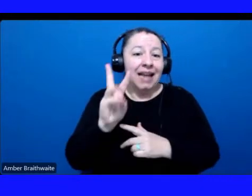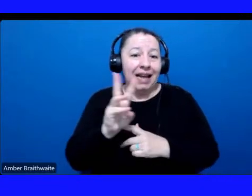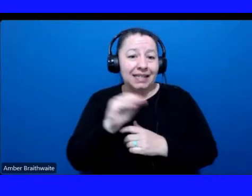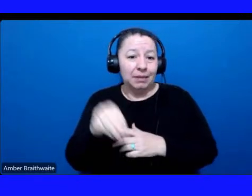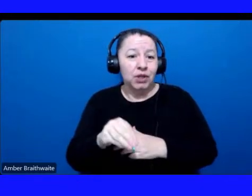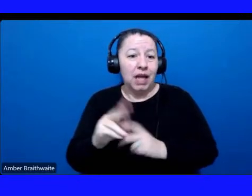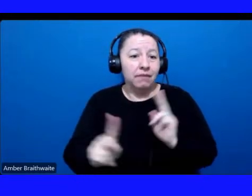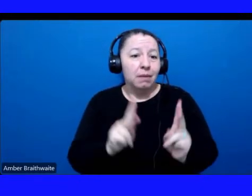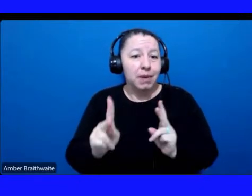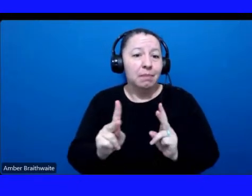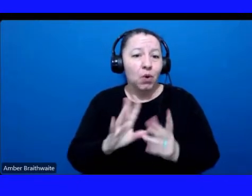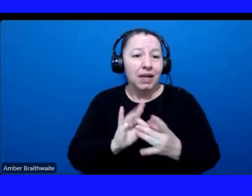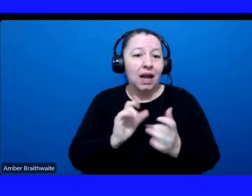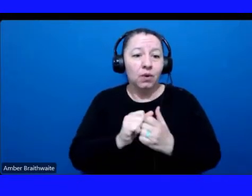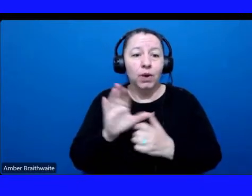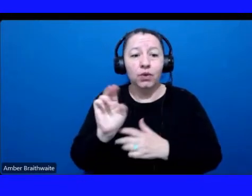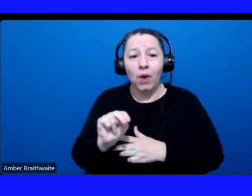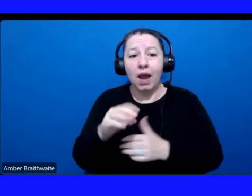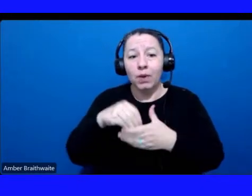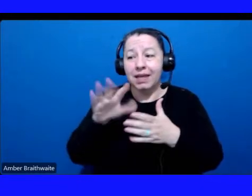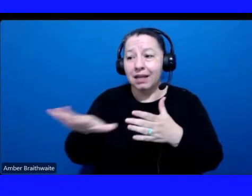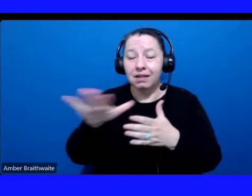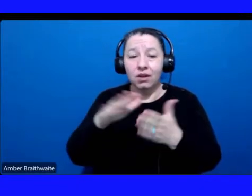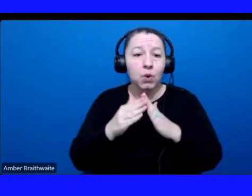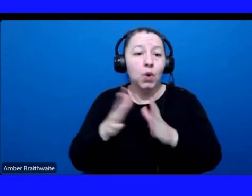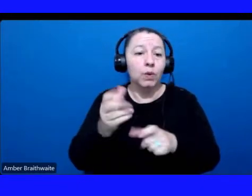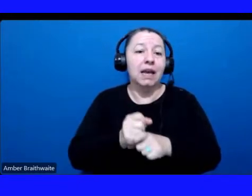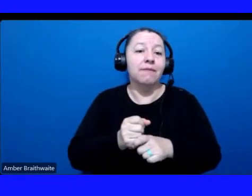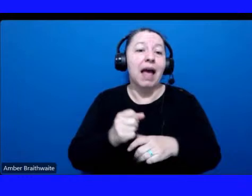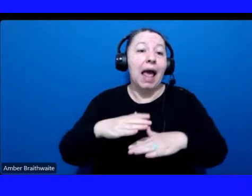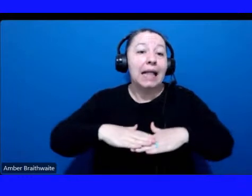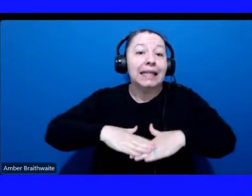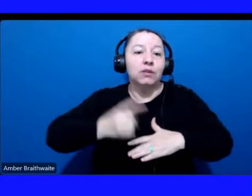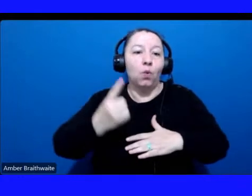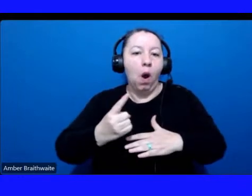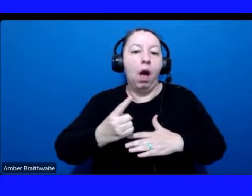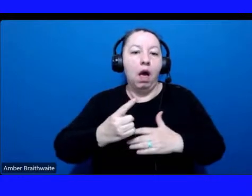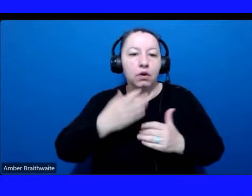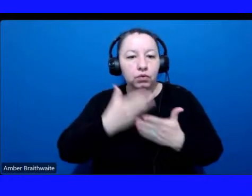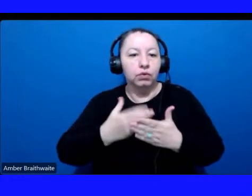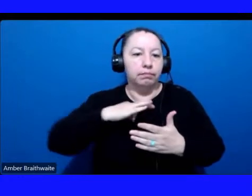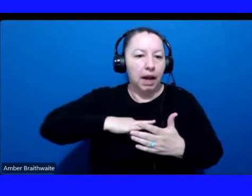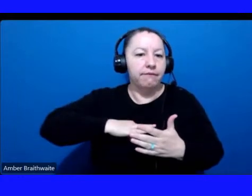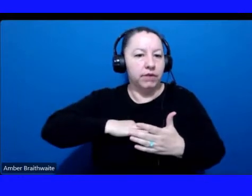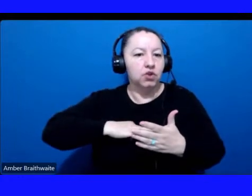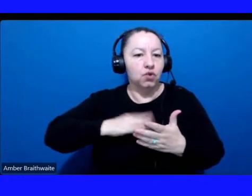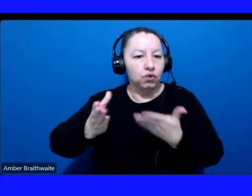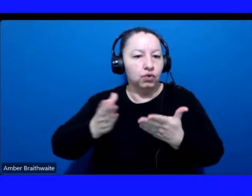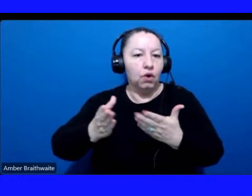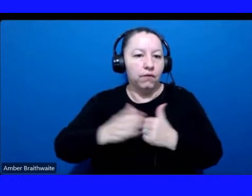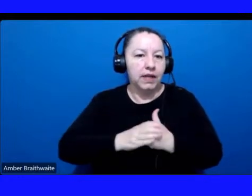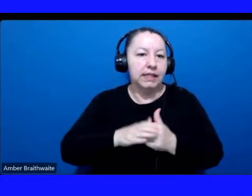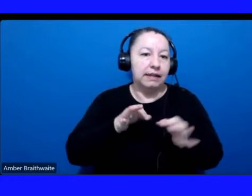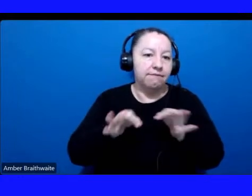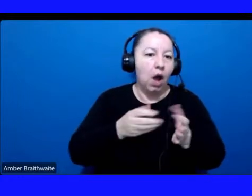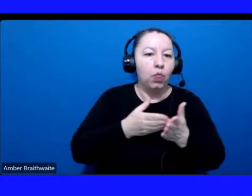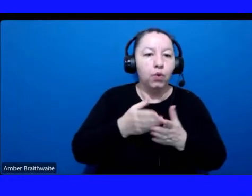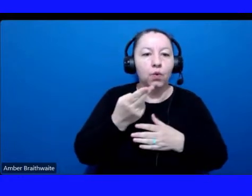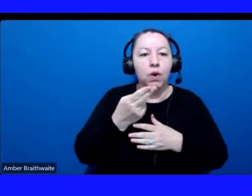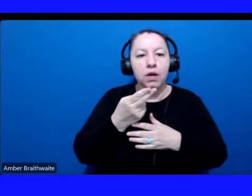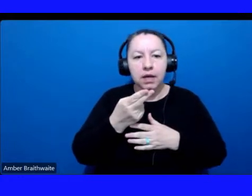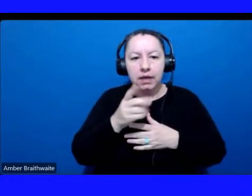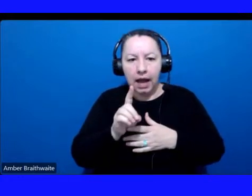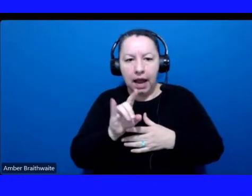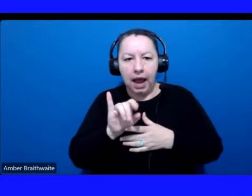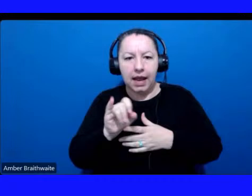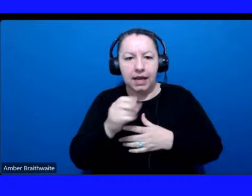are successfully connected to treatment. As I'm sure you're aware, this can be a difficult patient population to engage, and